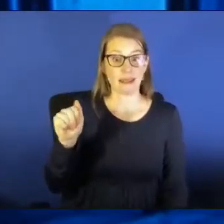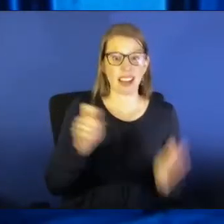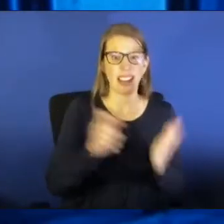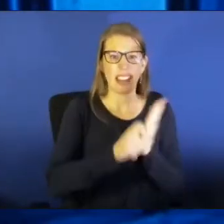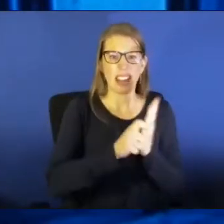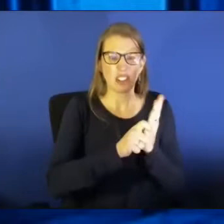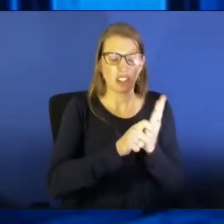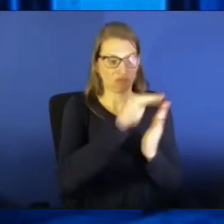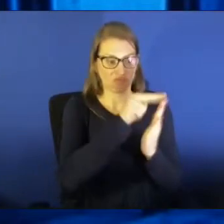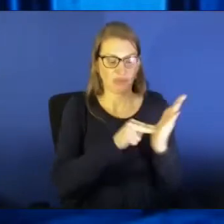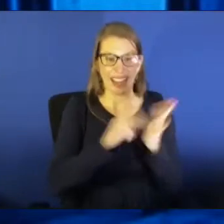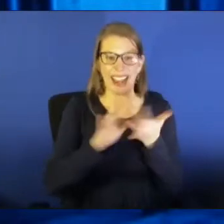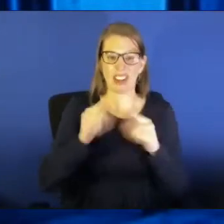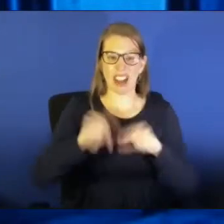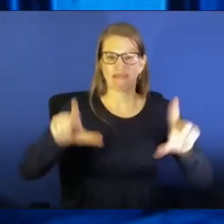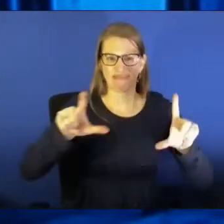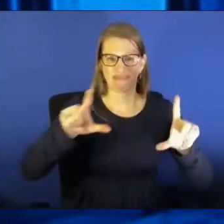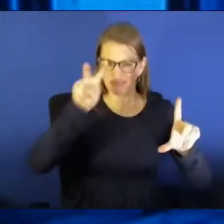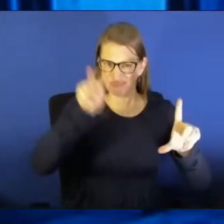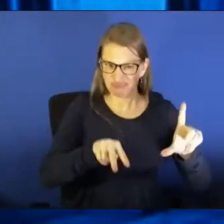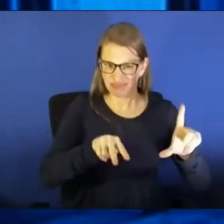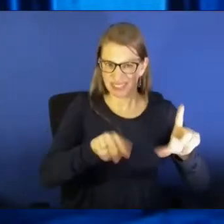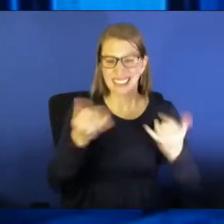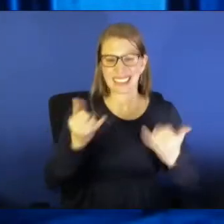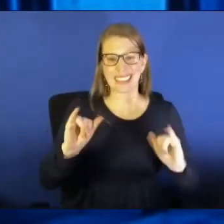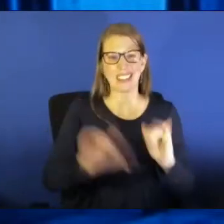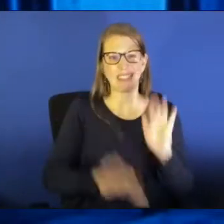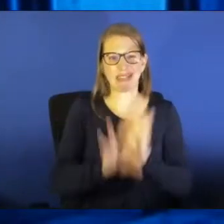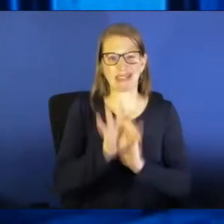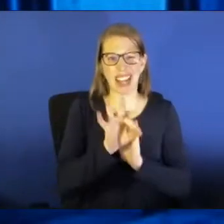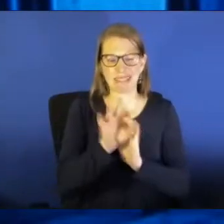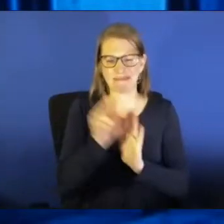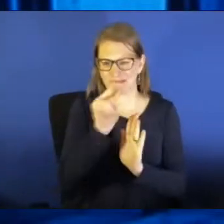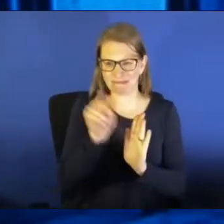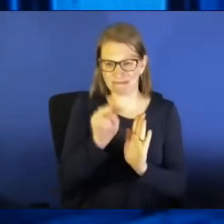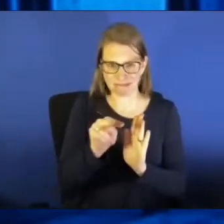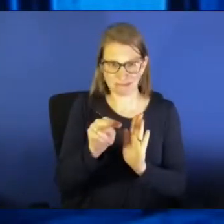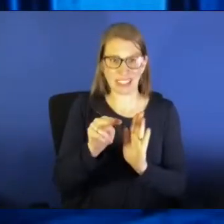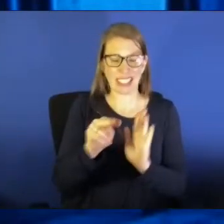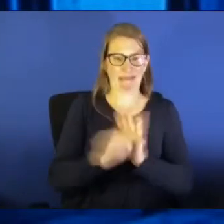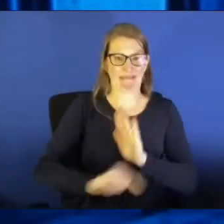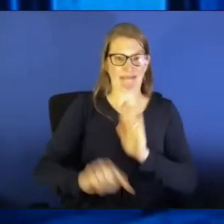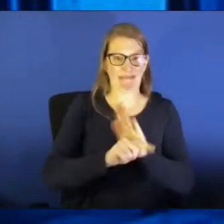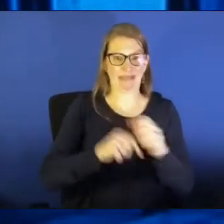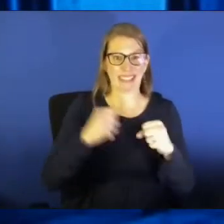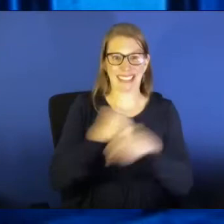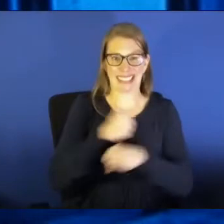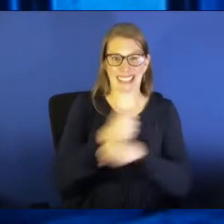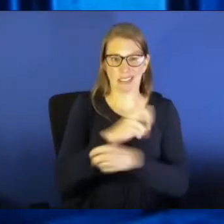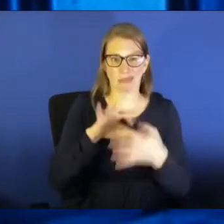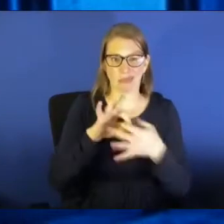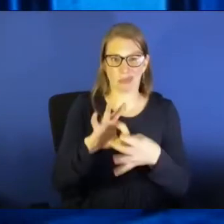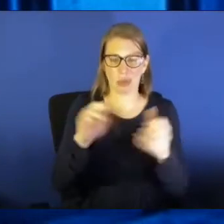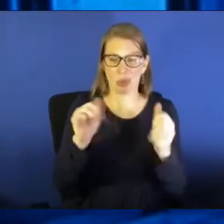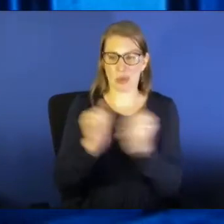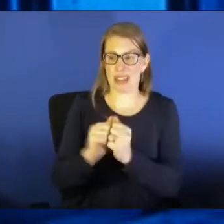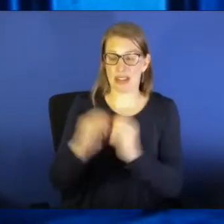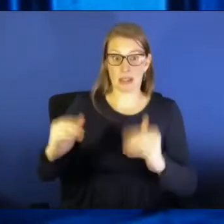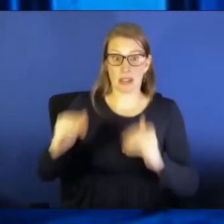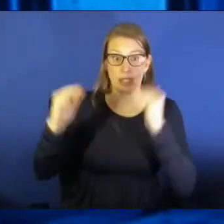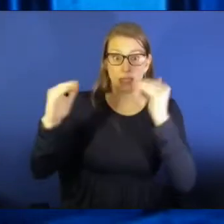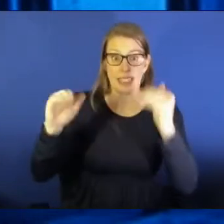some, we still find really negative statistics regarding the the higher stage or stage 3, stage